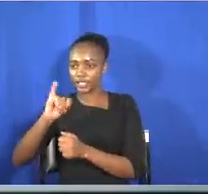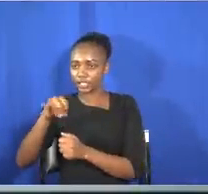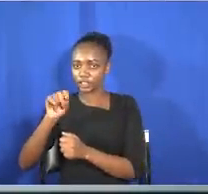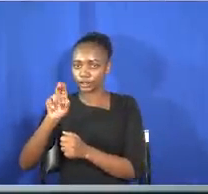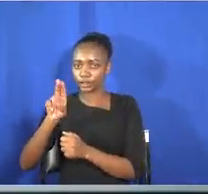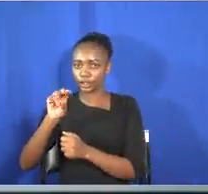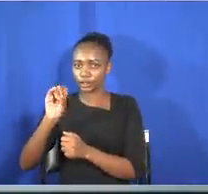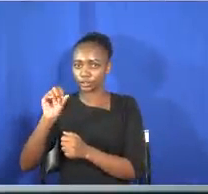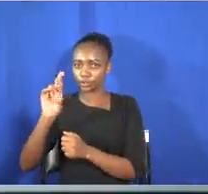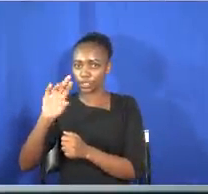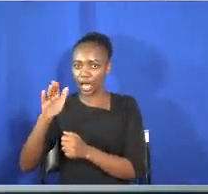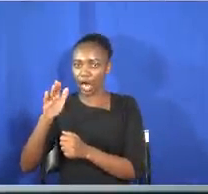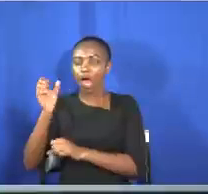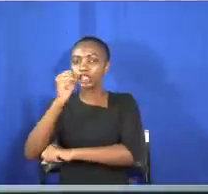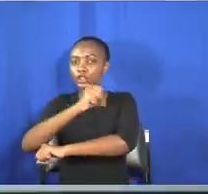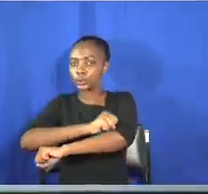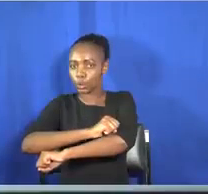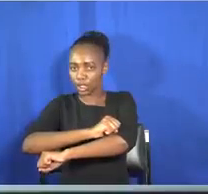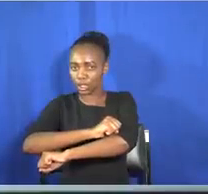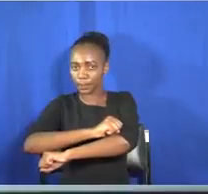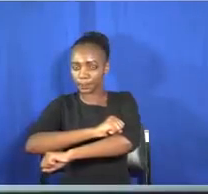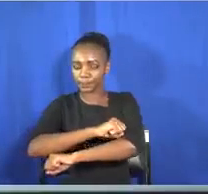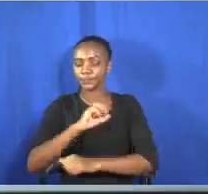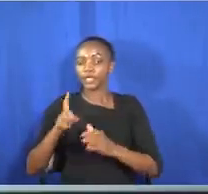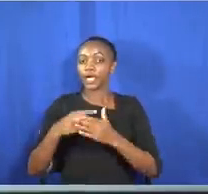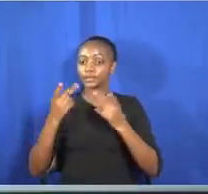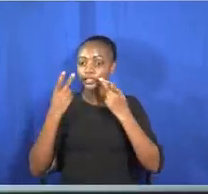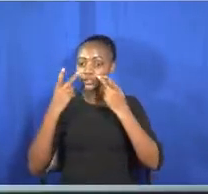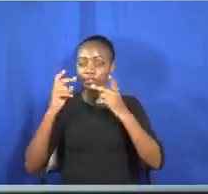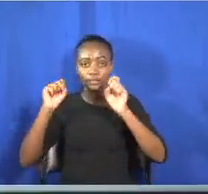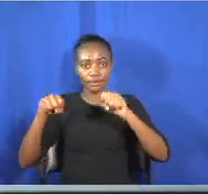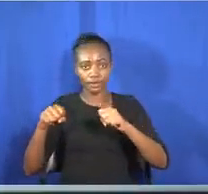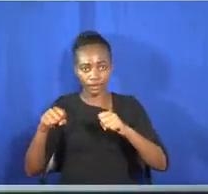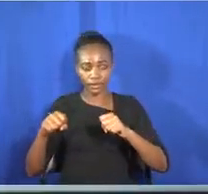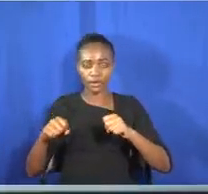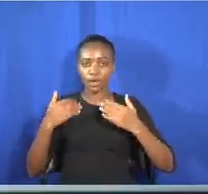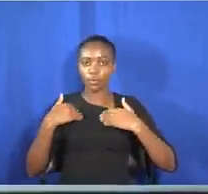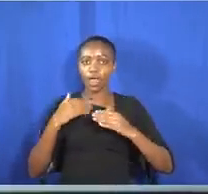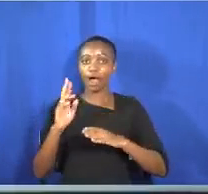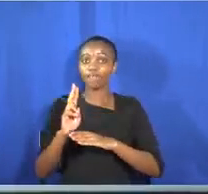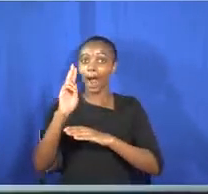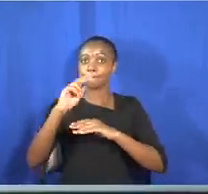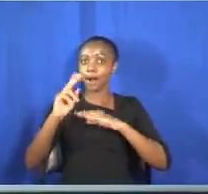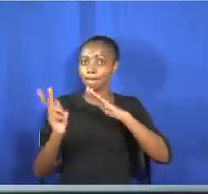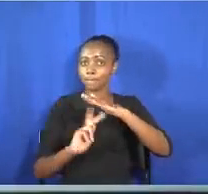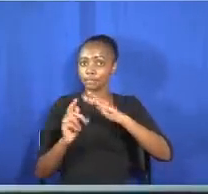the junior school. We call them middle school. Then you can see the upper primary